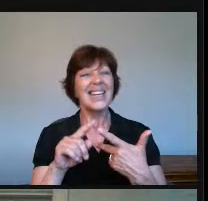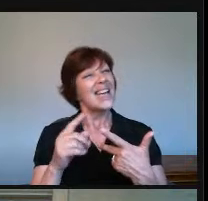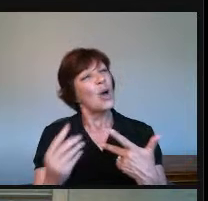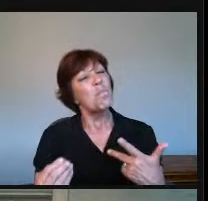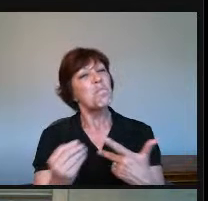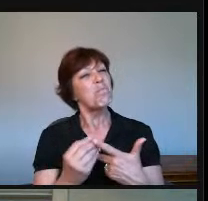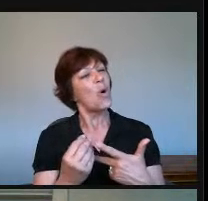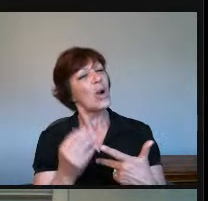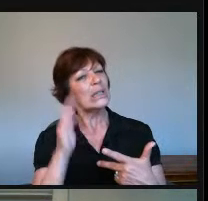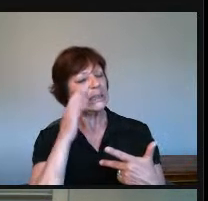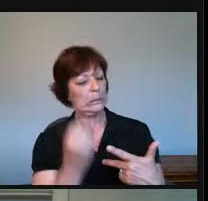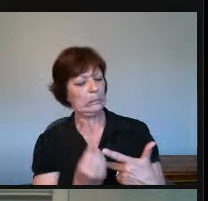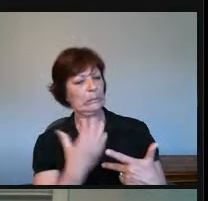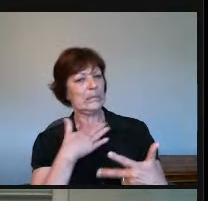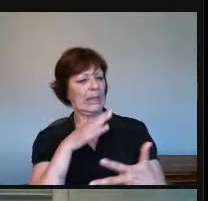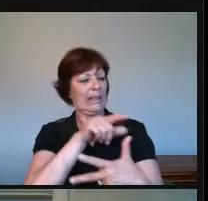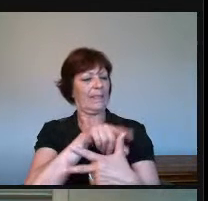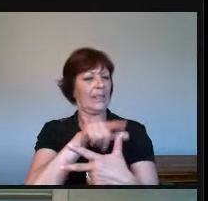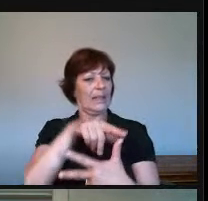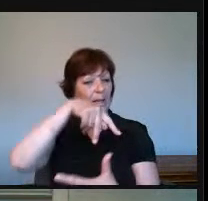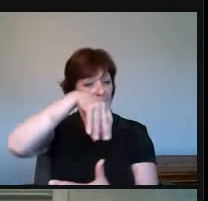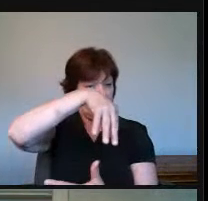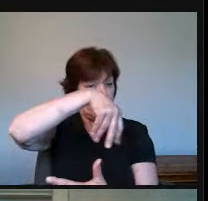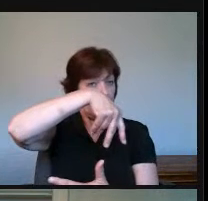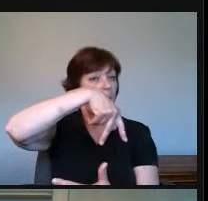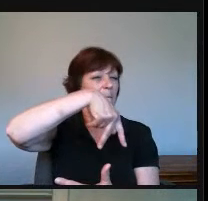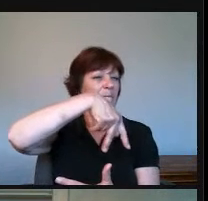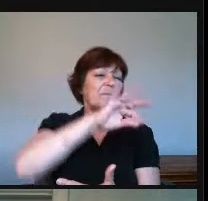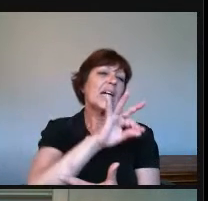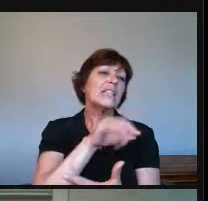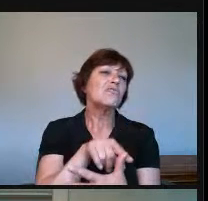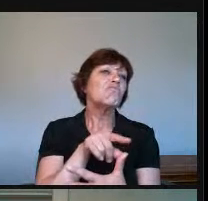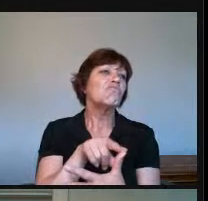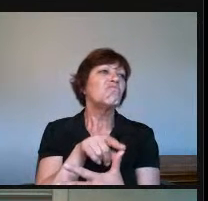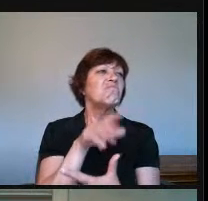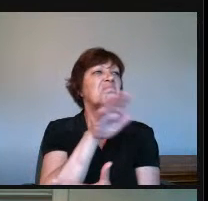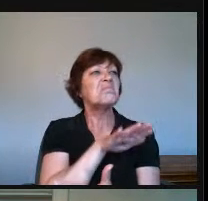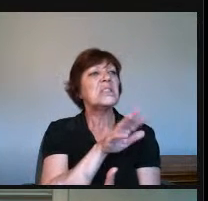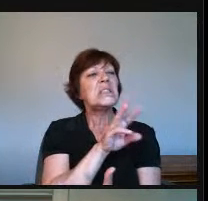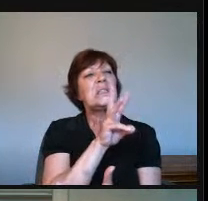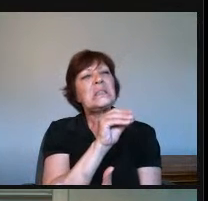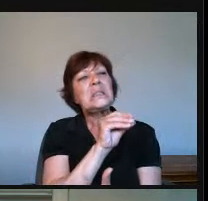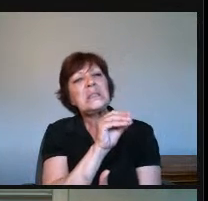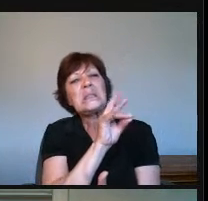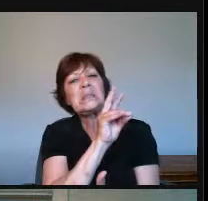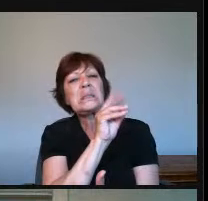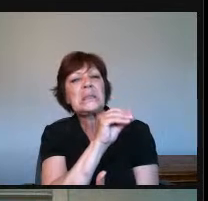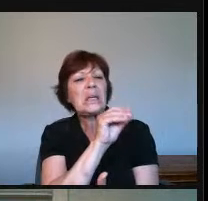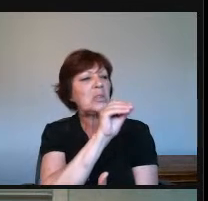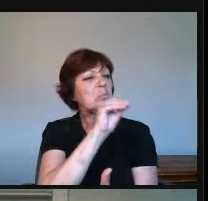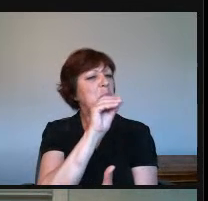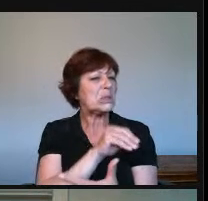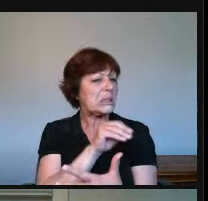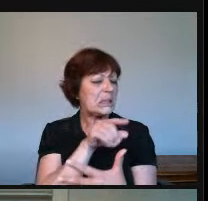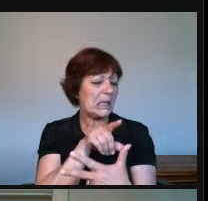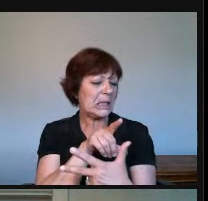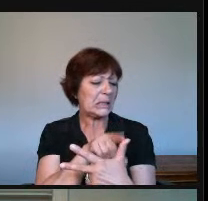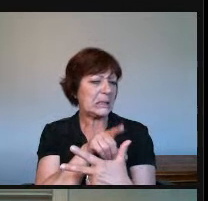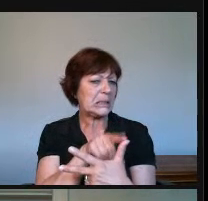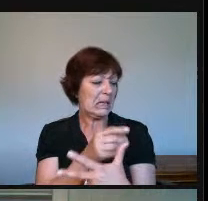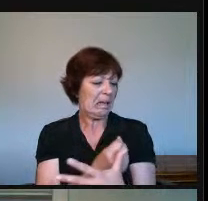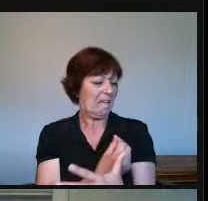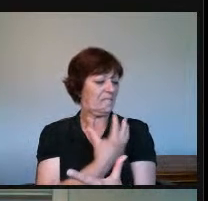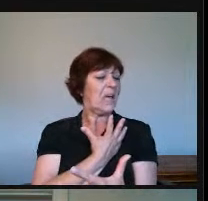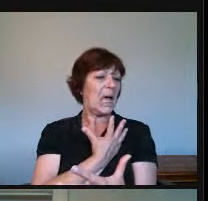higher than it is with the Pfizer. So the Pfizer runs about 60 to 70% on side